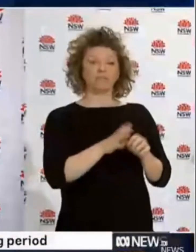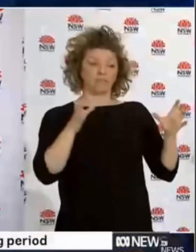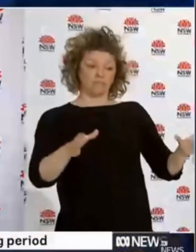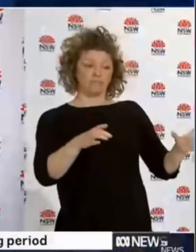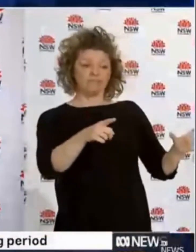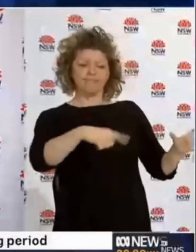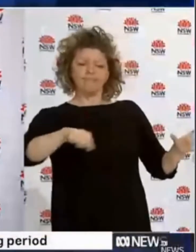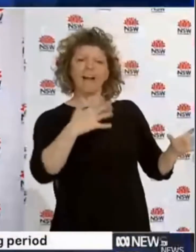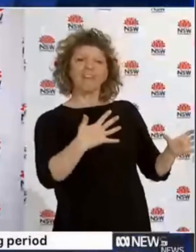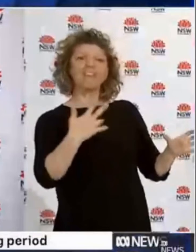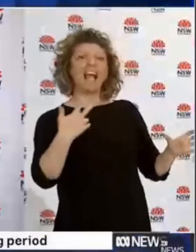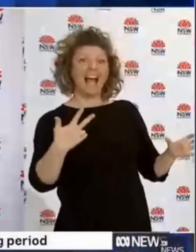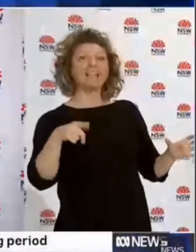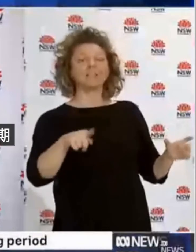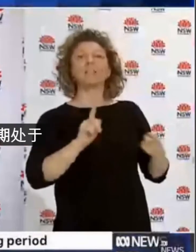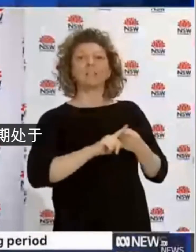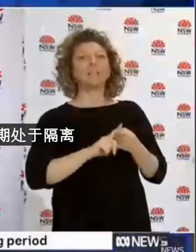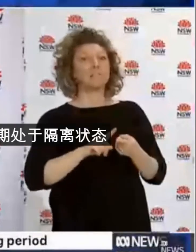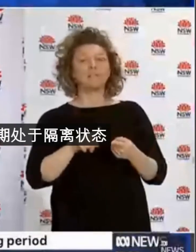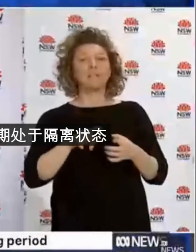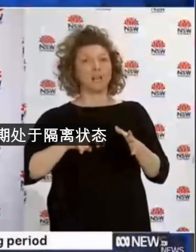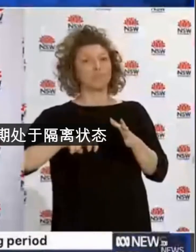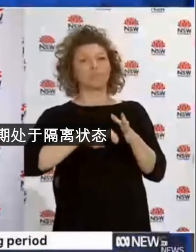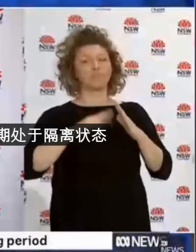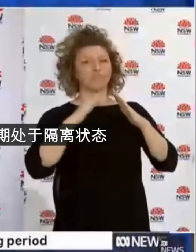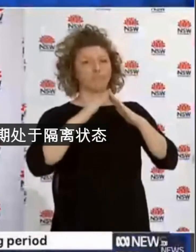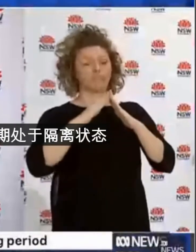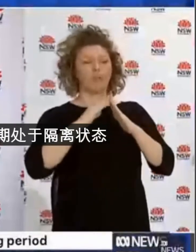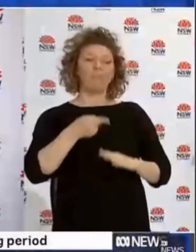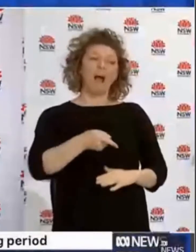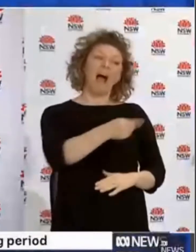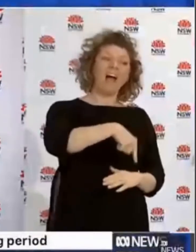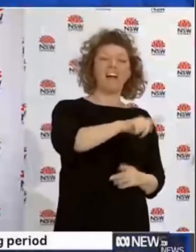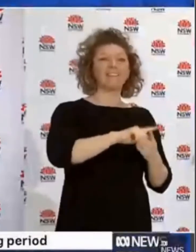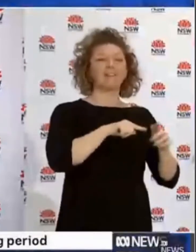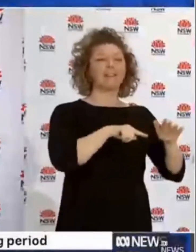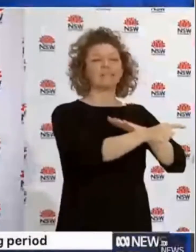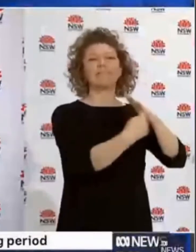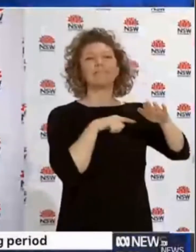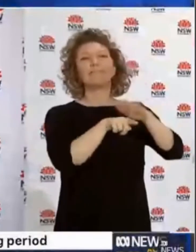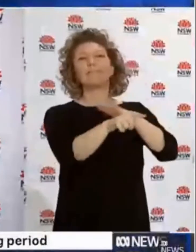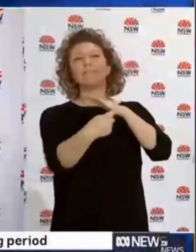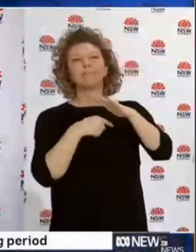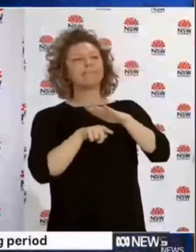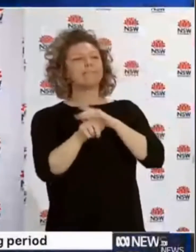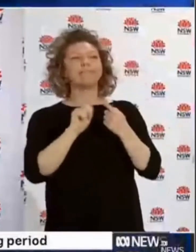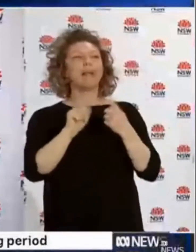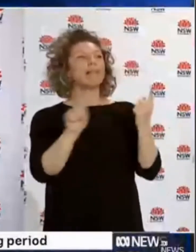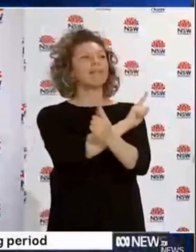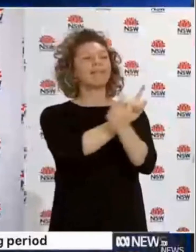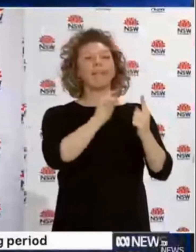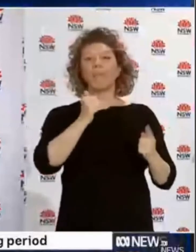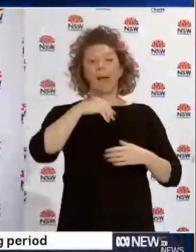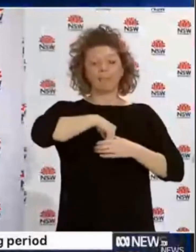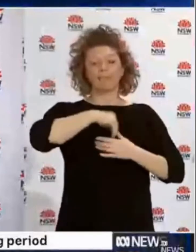infectious period, and 11 were in isolation for part of their infectious period. 21 were infectious in the community, and we're still